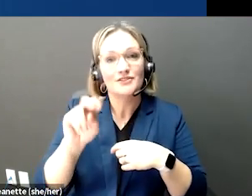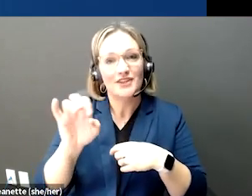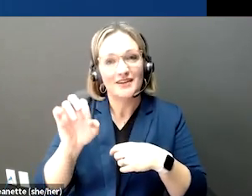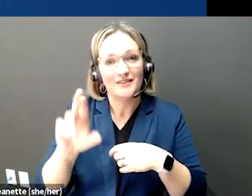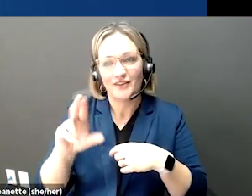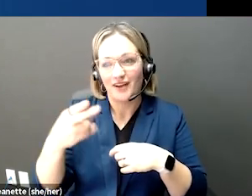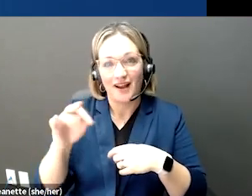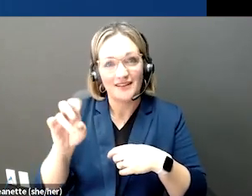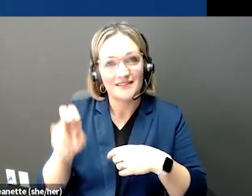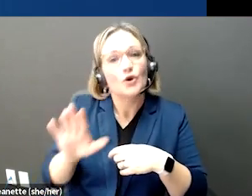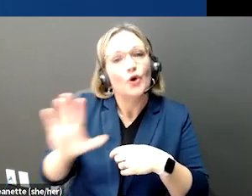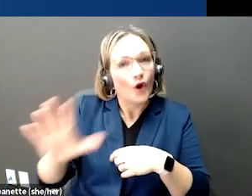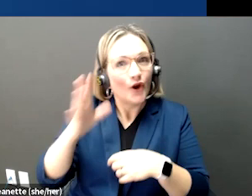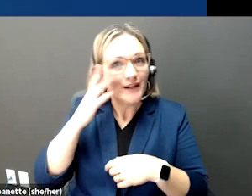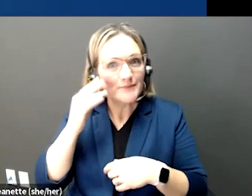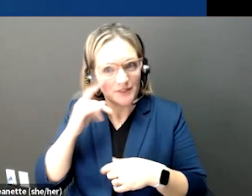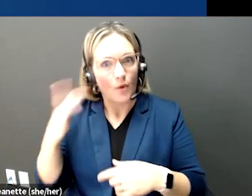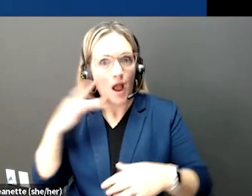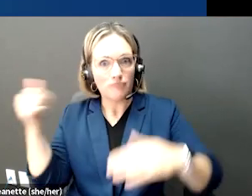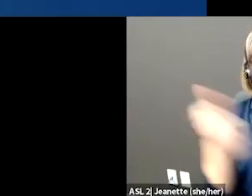about her experiences.